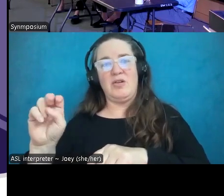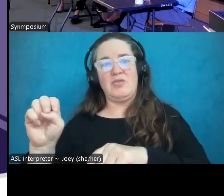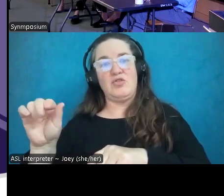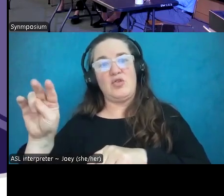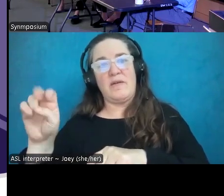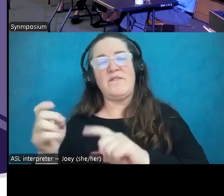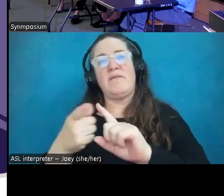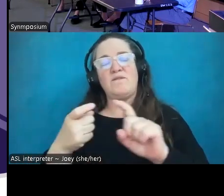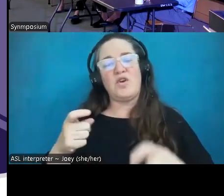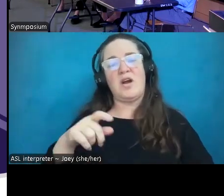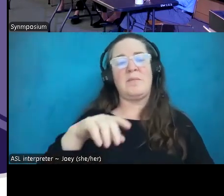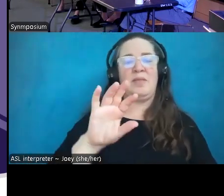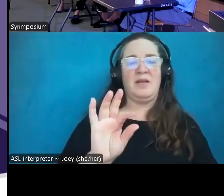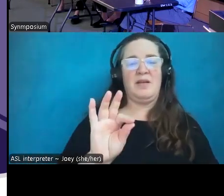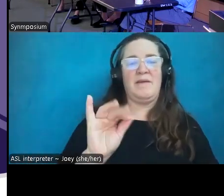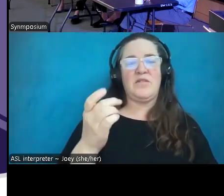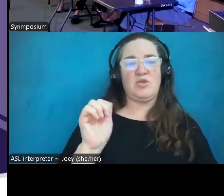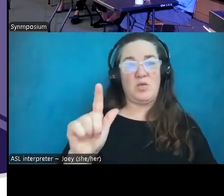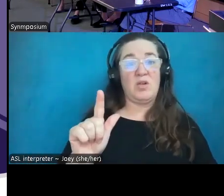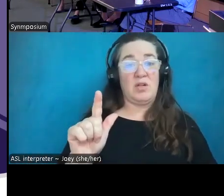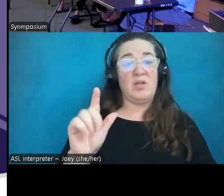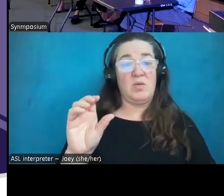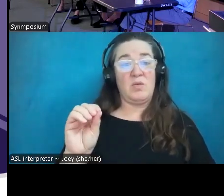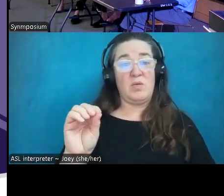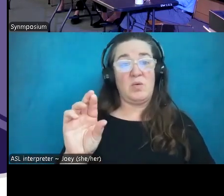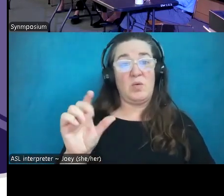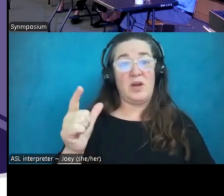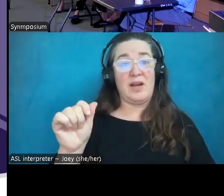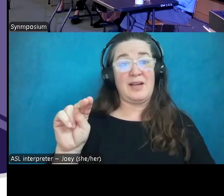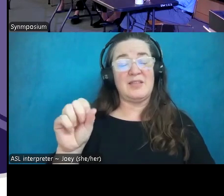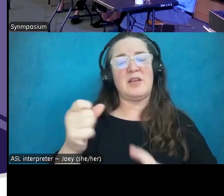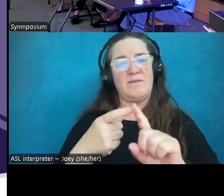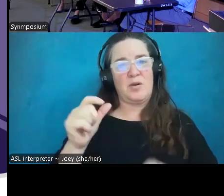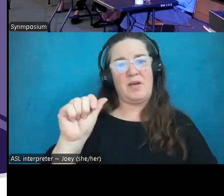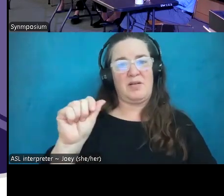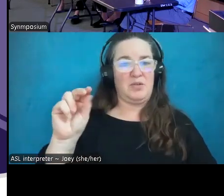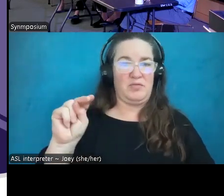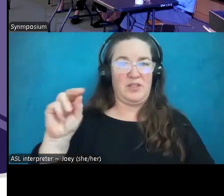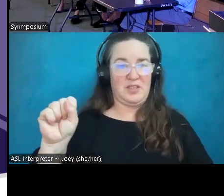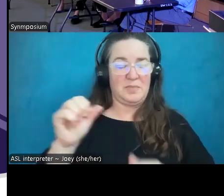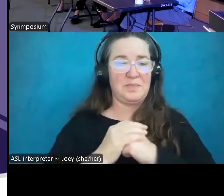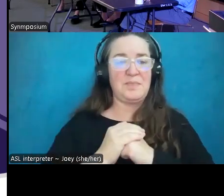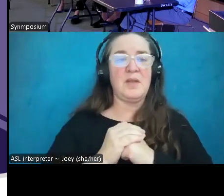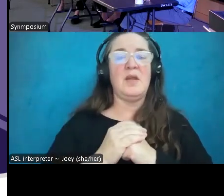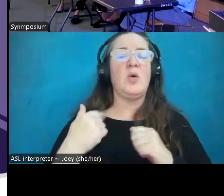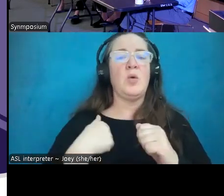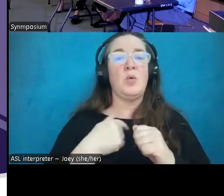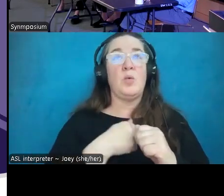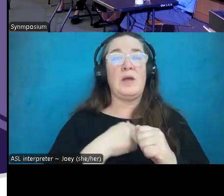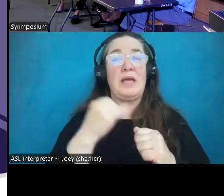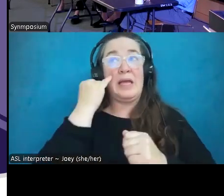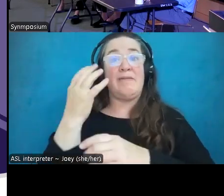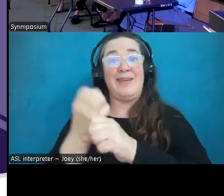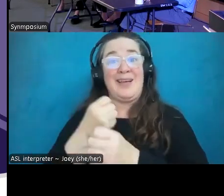organs, from the autonomic nervous system. So if we get funded, we're doing sort of a deep dive into small